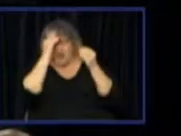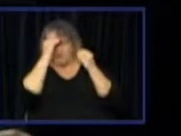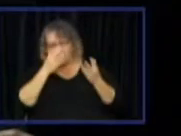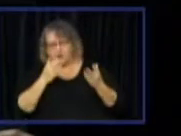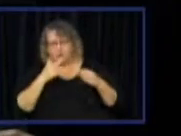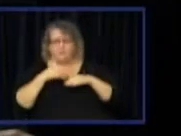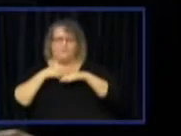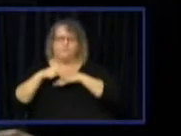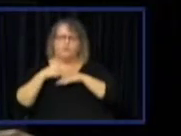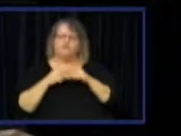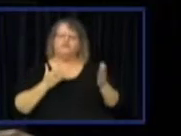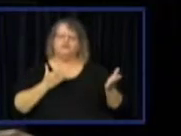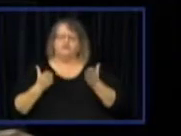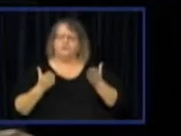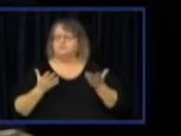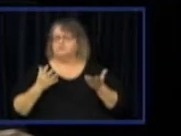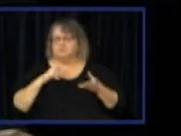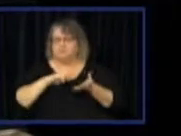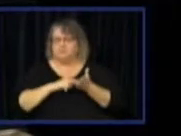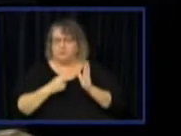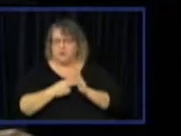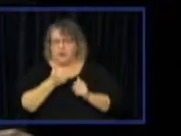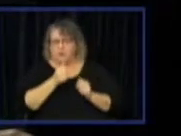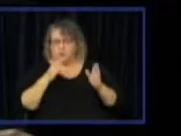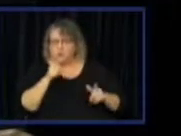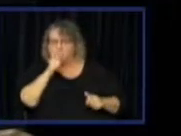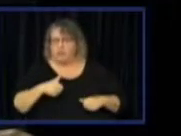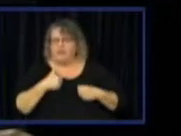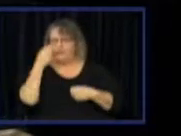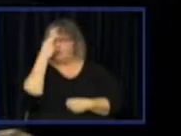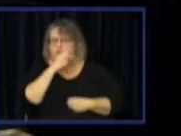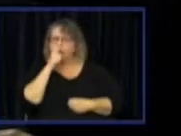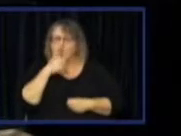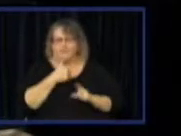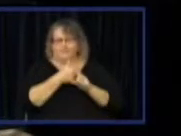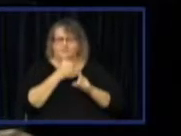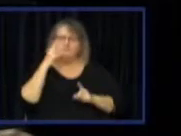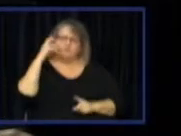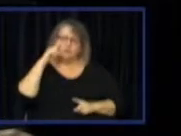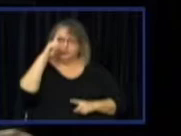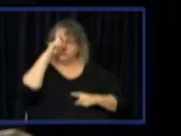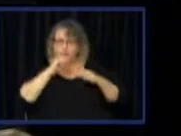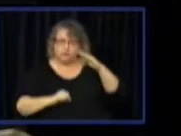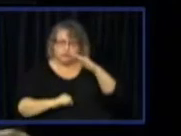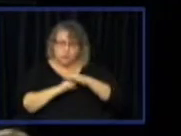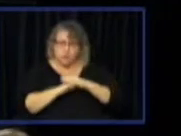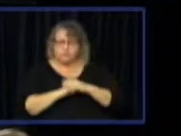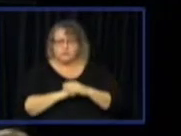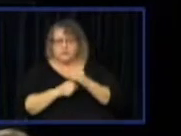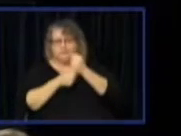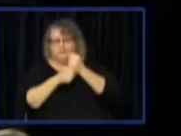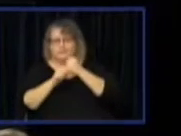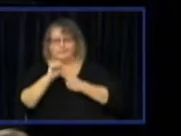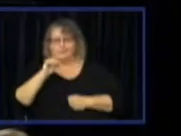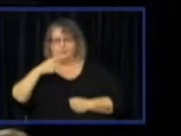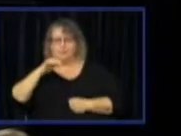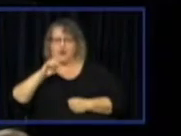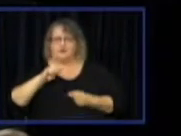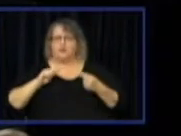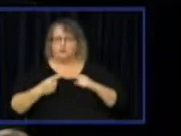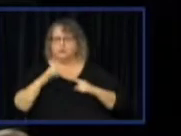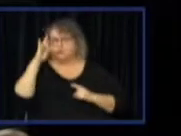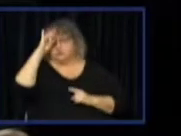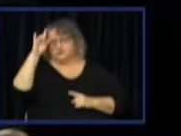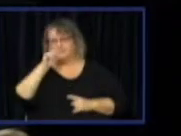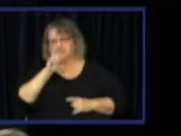information and referral service for any resident of Hawaii who has experienced a stroke or a spinal cord injury or a